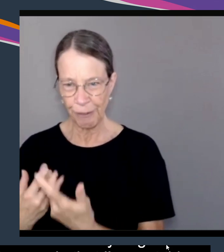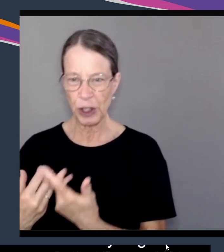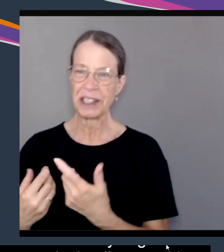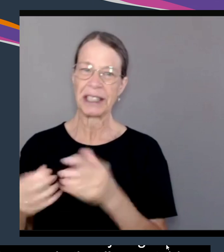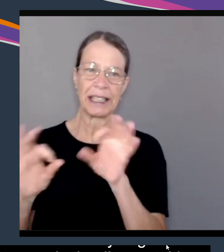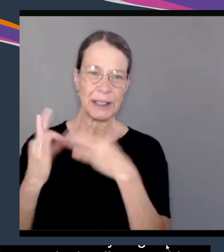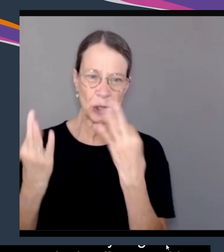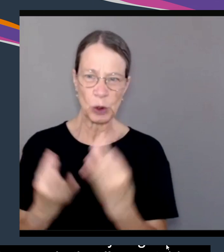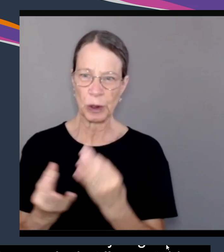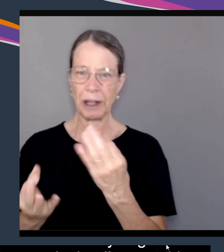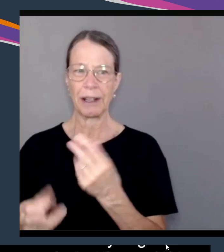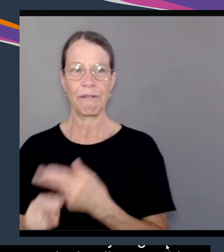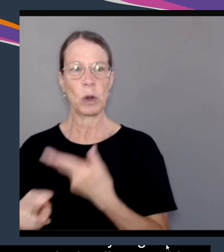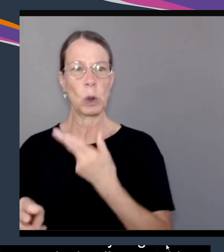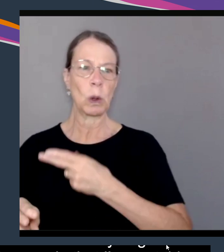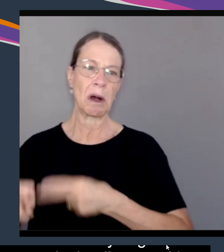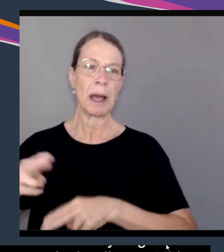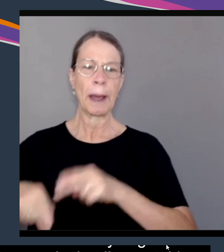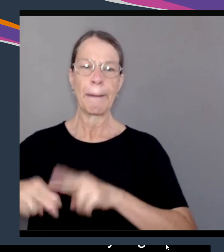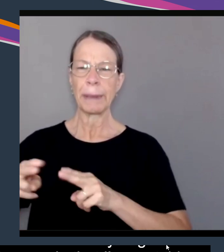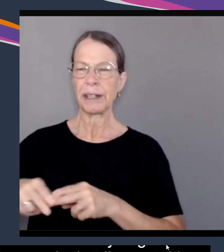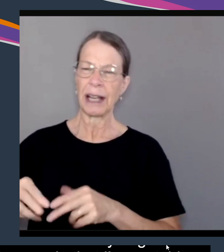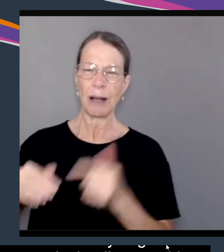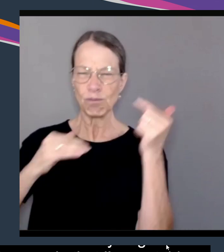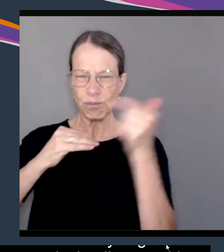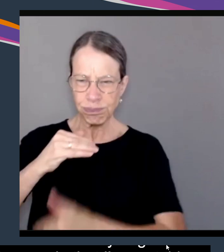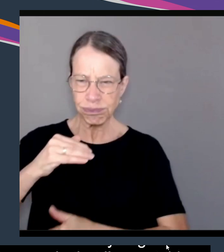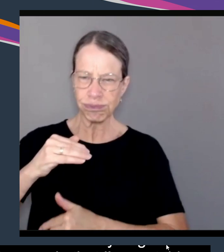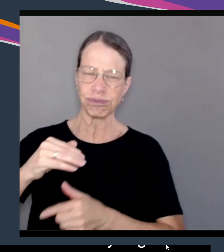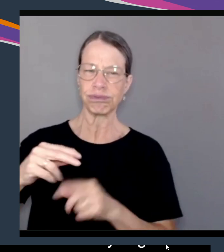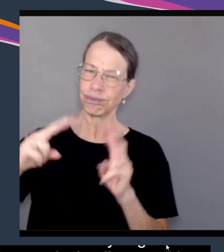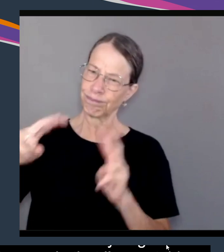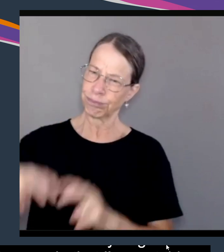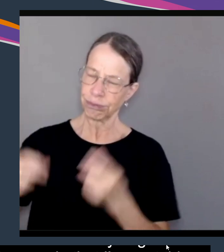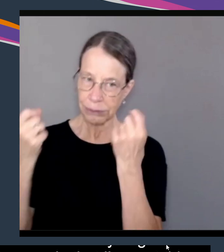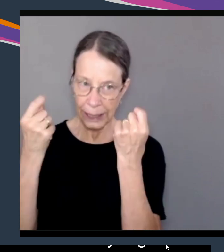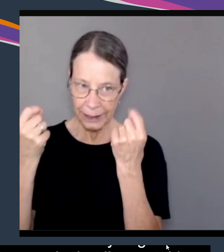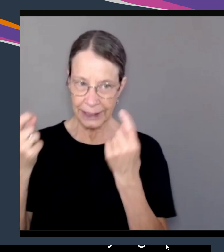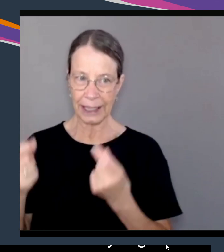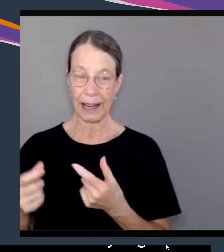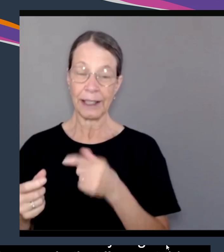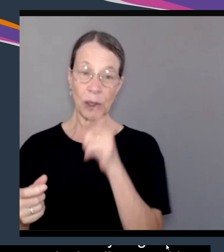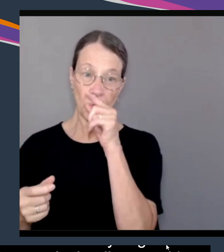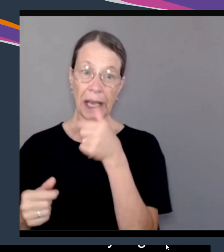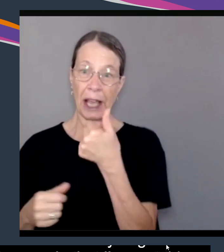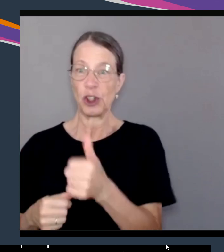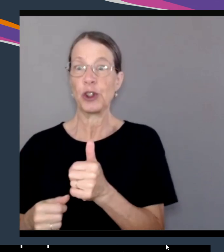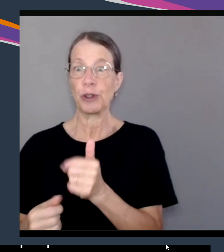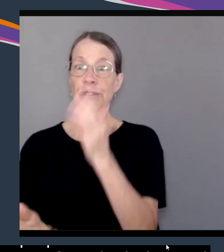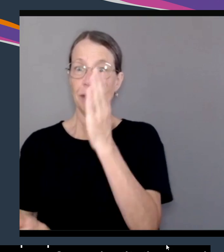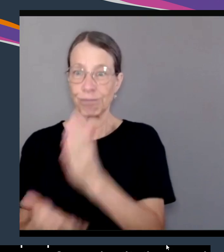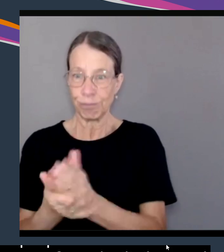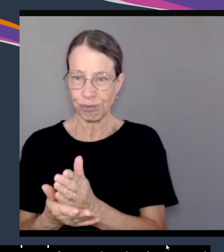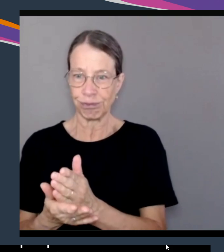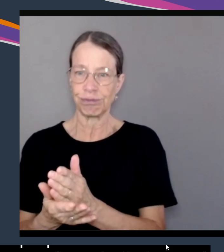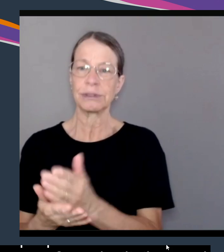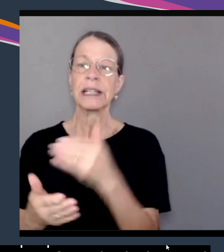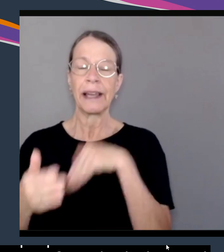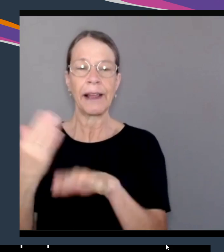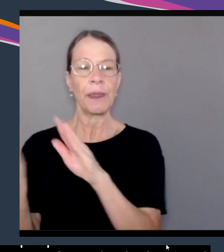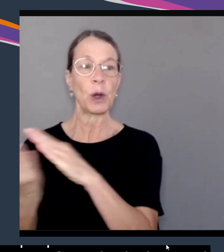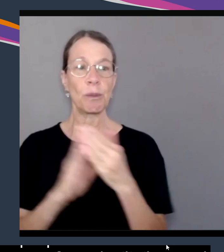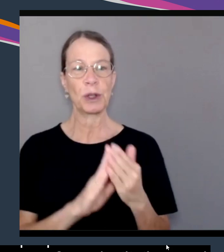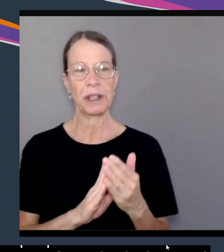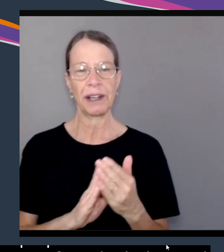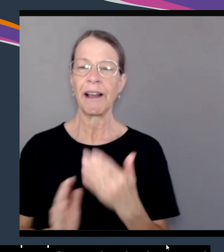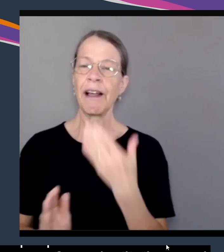really terrific insight that we can practically use in community. Annie Glendra, thank